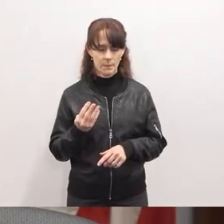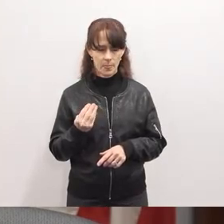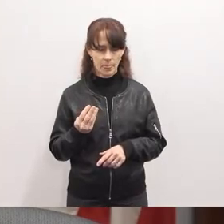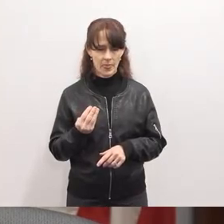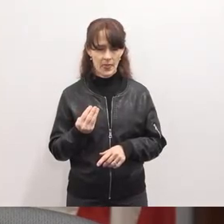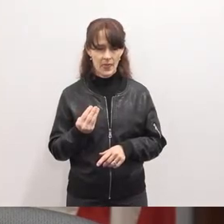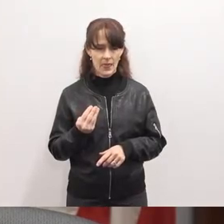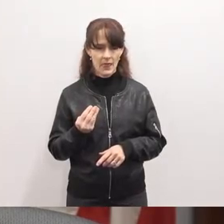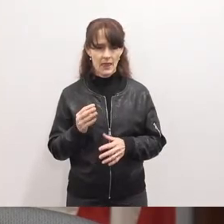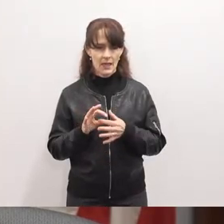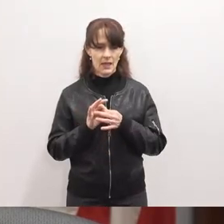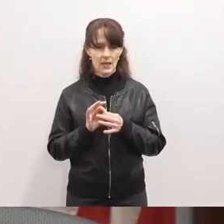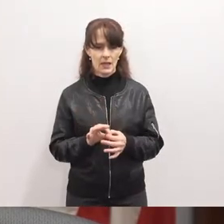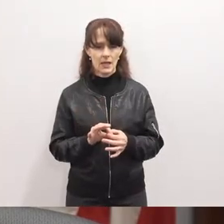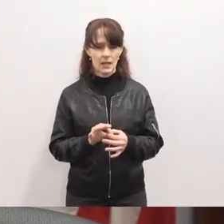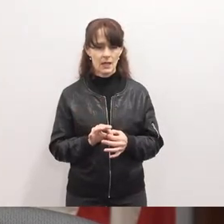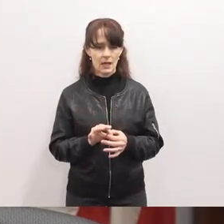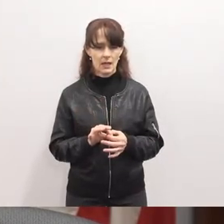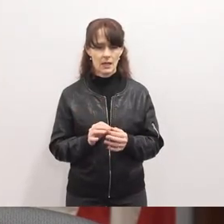that is connected to